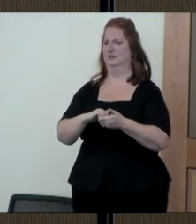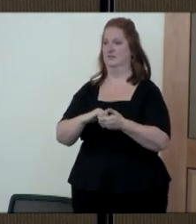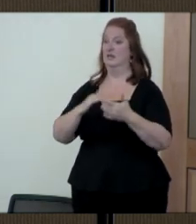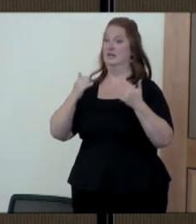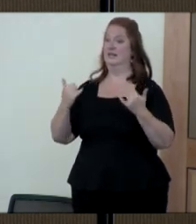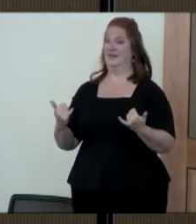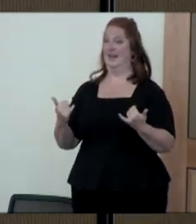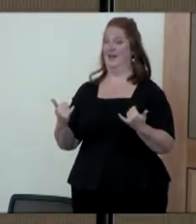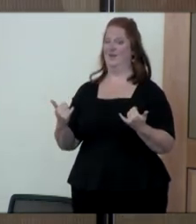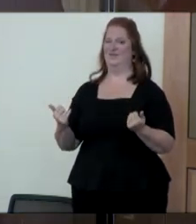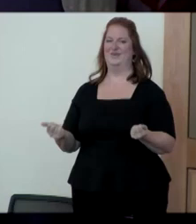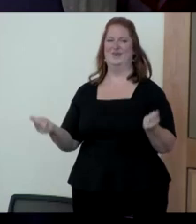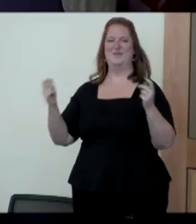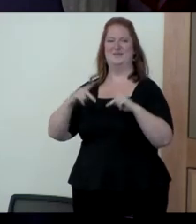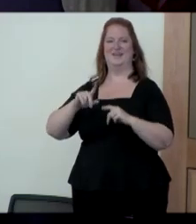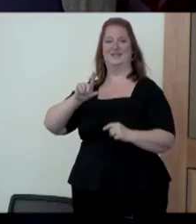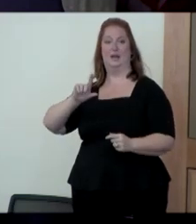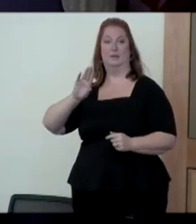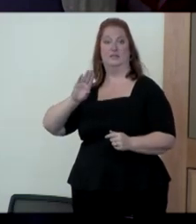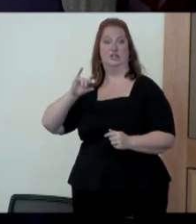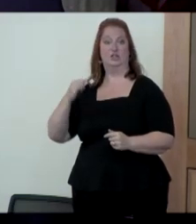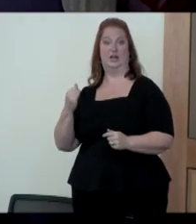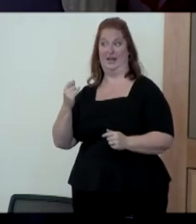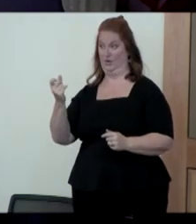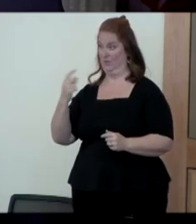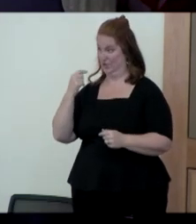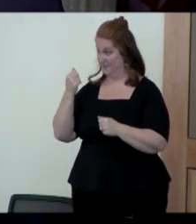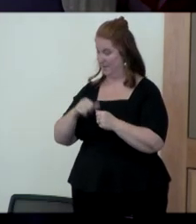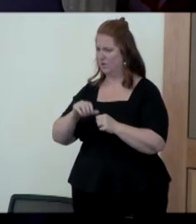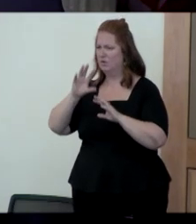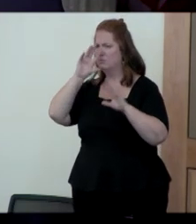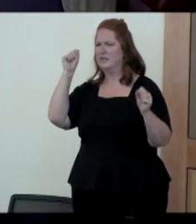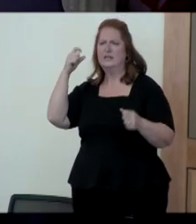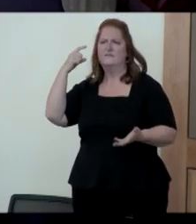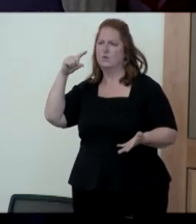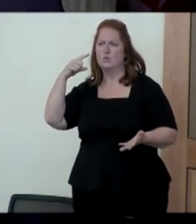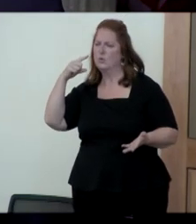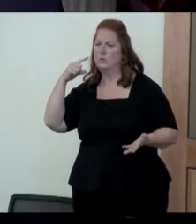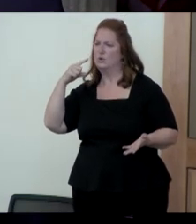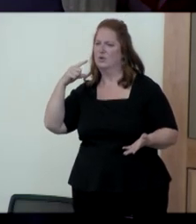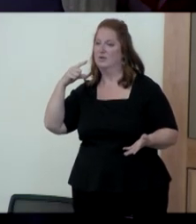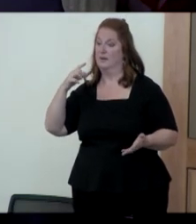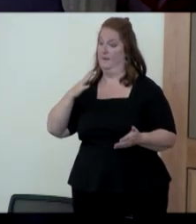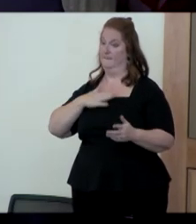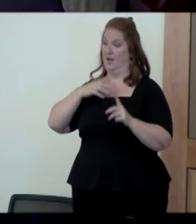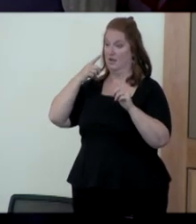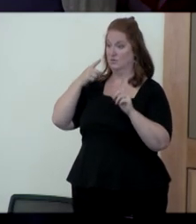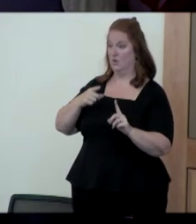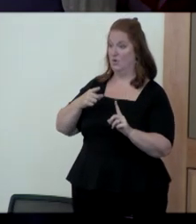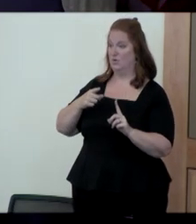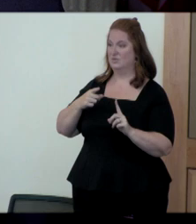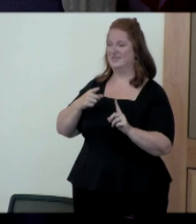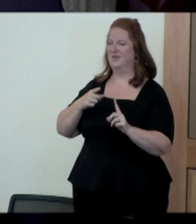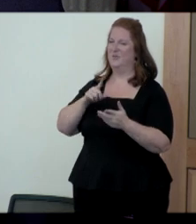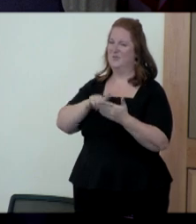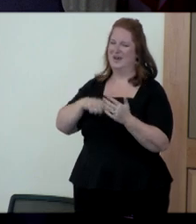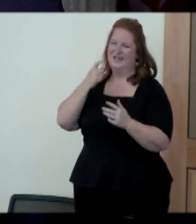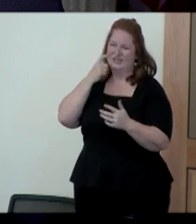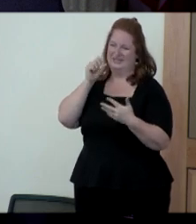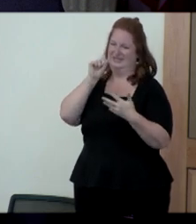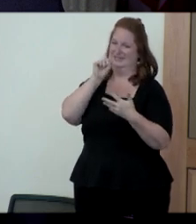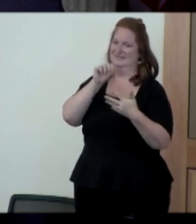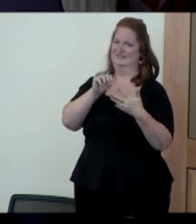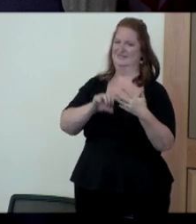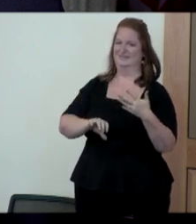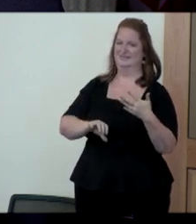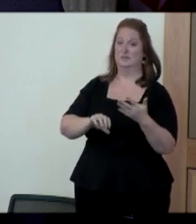back to LBJ's question, what's the presidency for? In my case, it's for everything that I've just talked about in terms